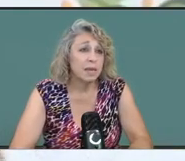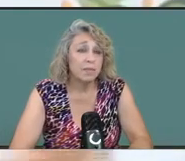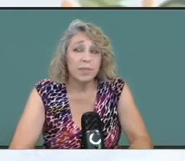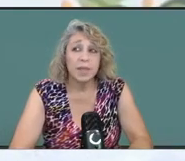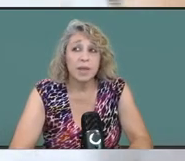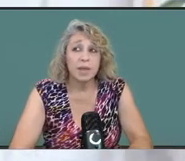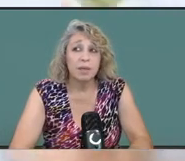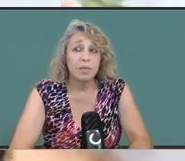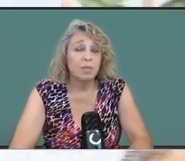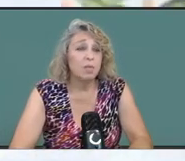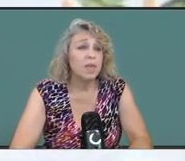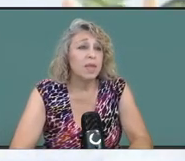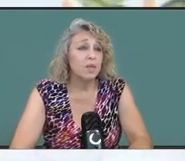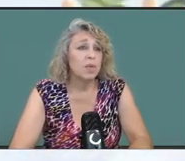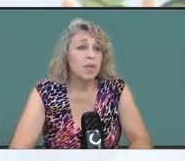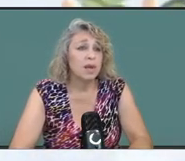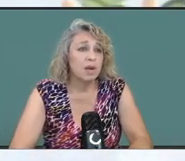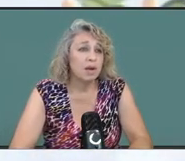say?